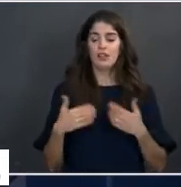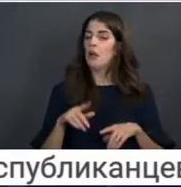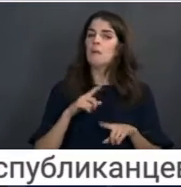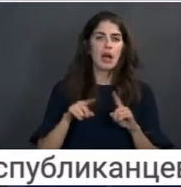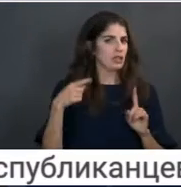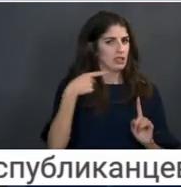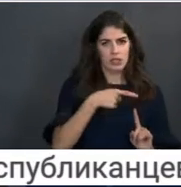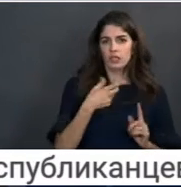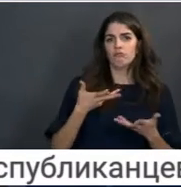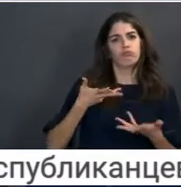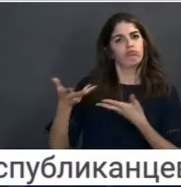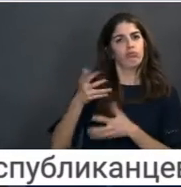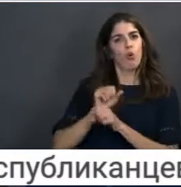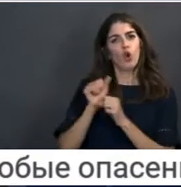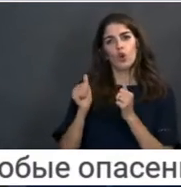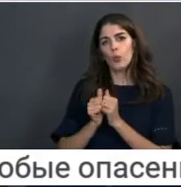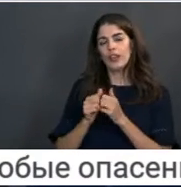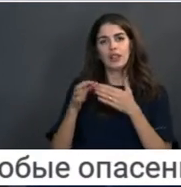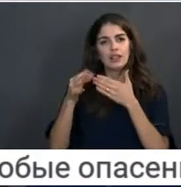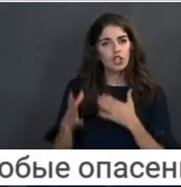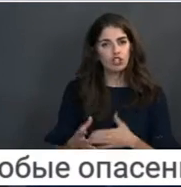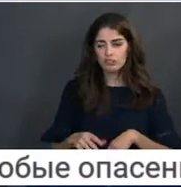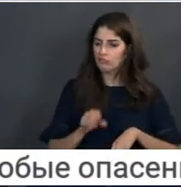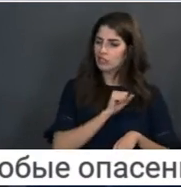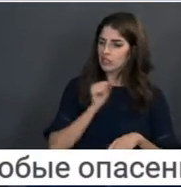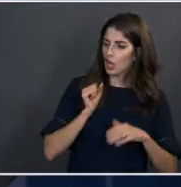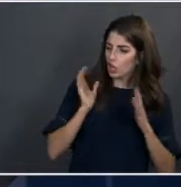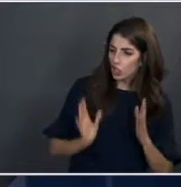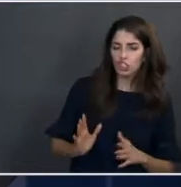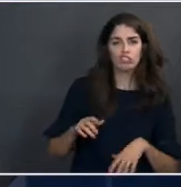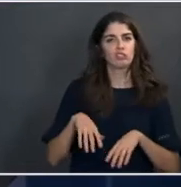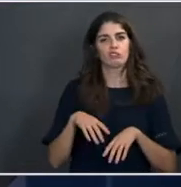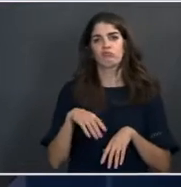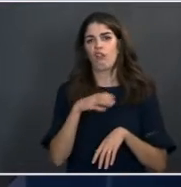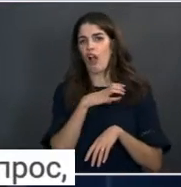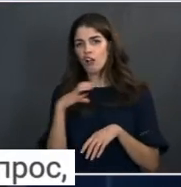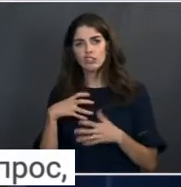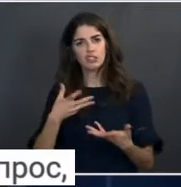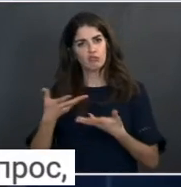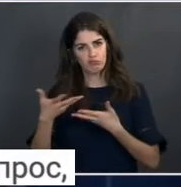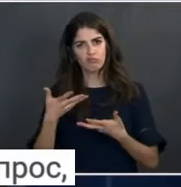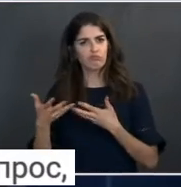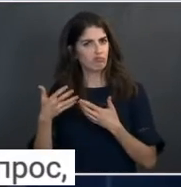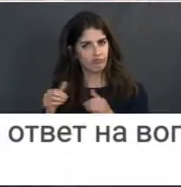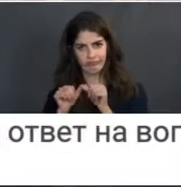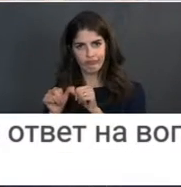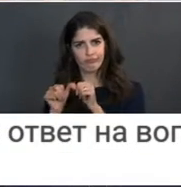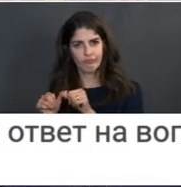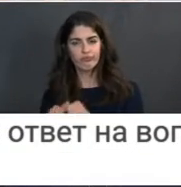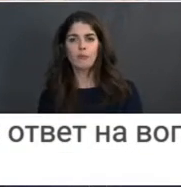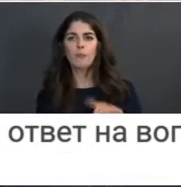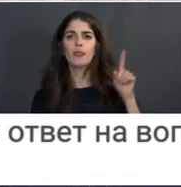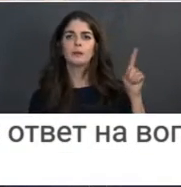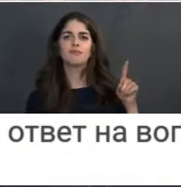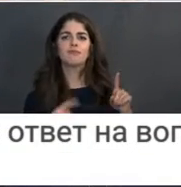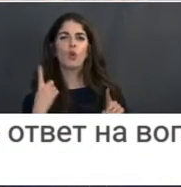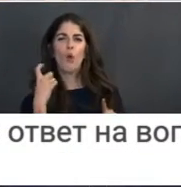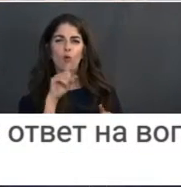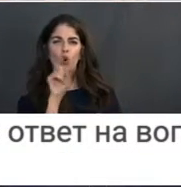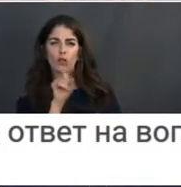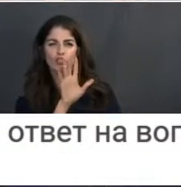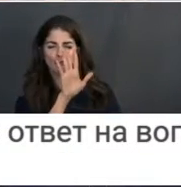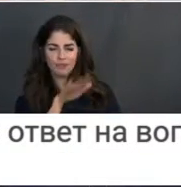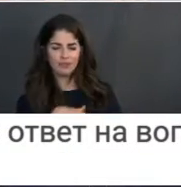Senate, members of Democratic and Republican senators, and they can certainly raise any concerns they have through that means. And one more question, and apologies if you answered